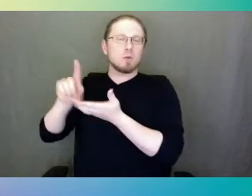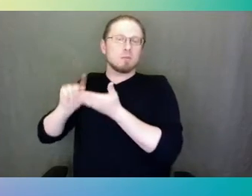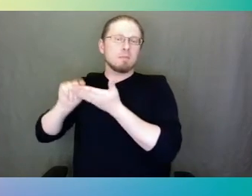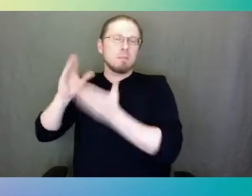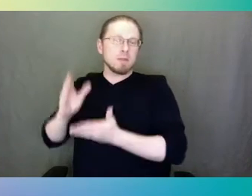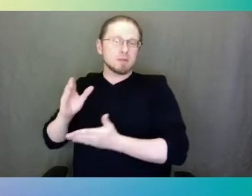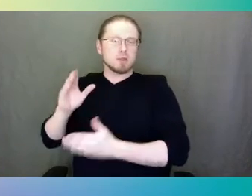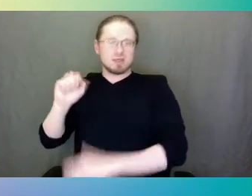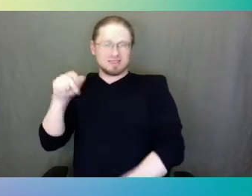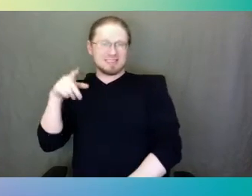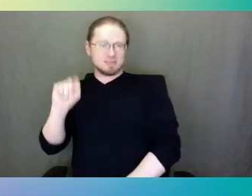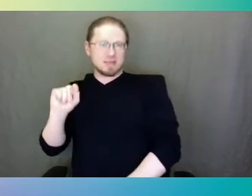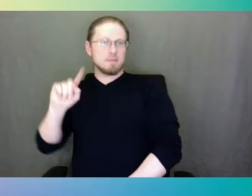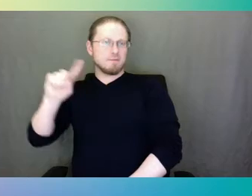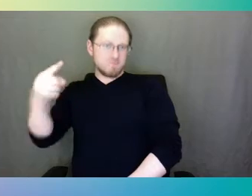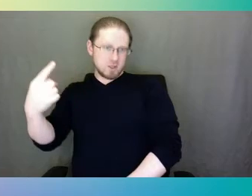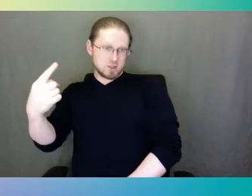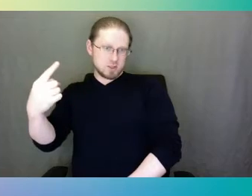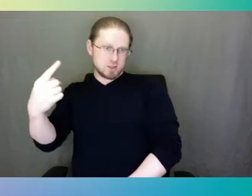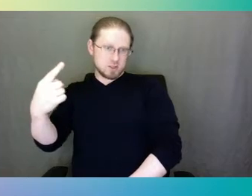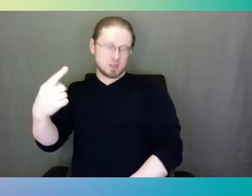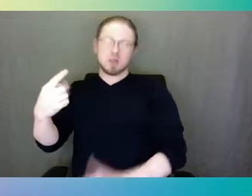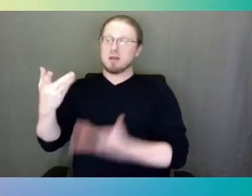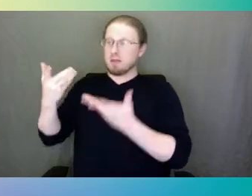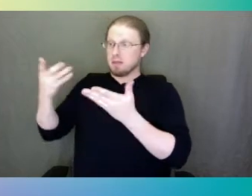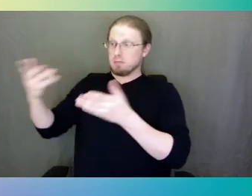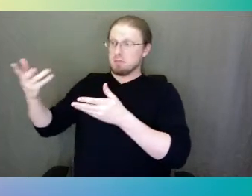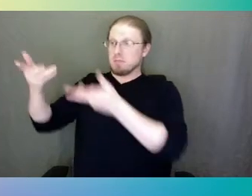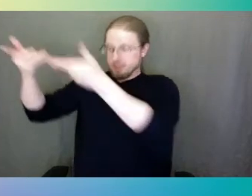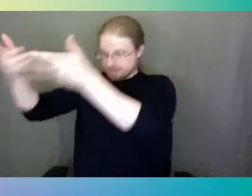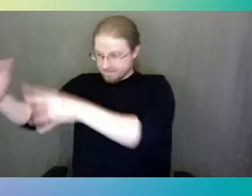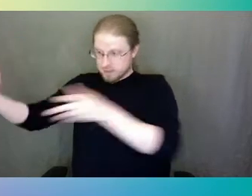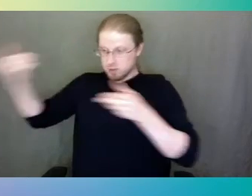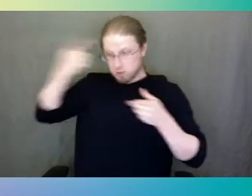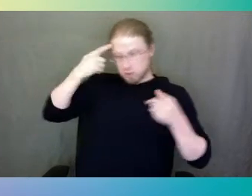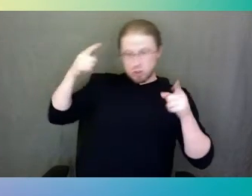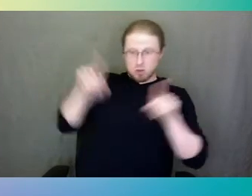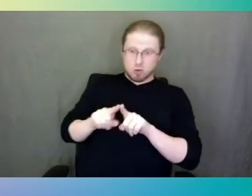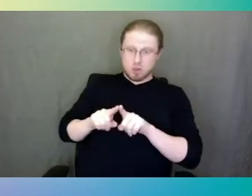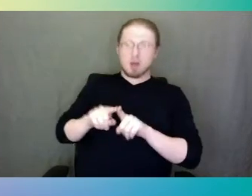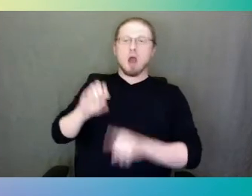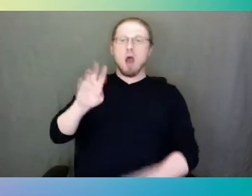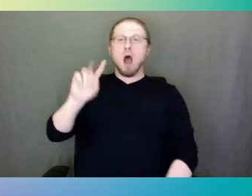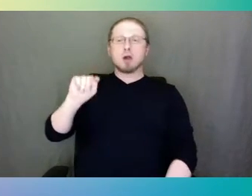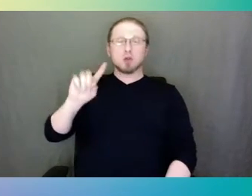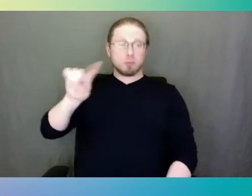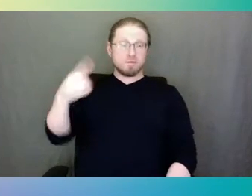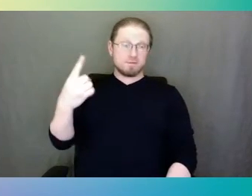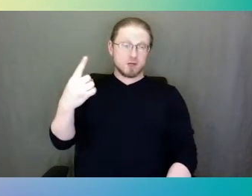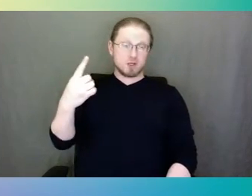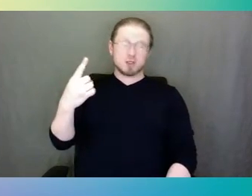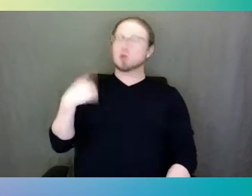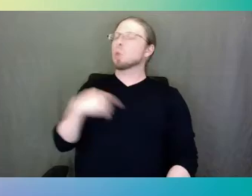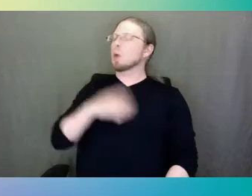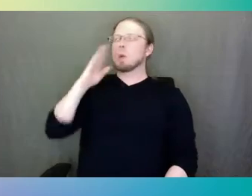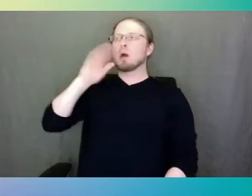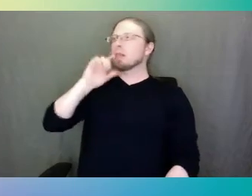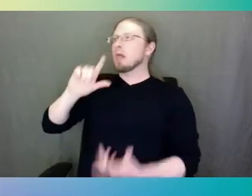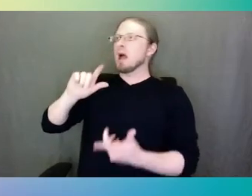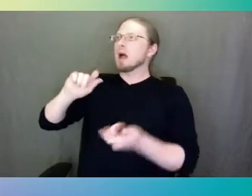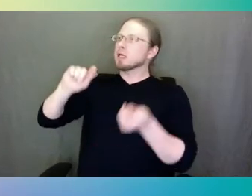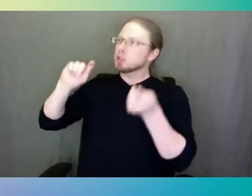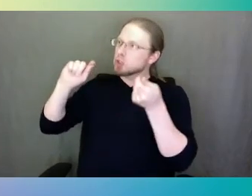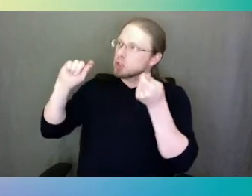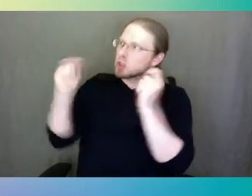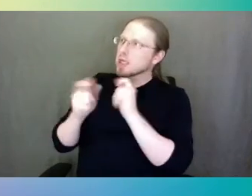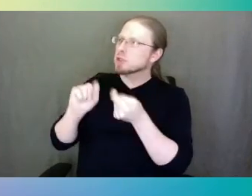to an agreement on October 1st that no more translation changes would be made to the RSV in any of the various